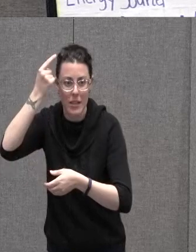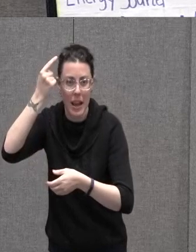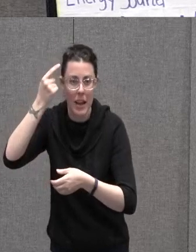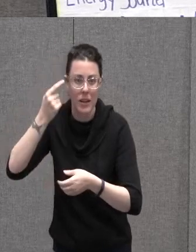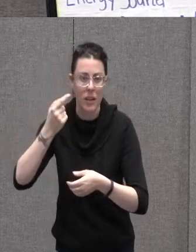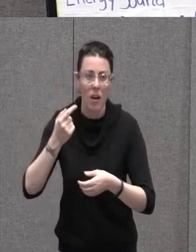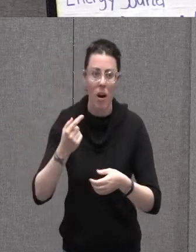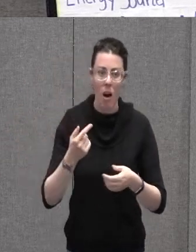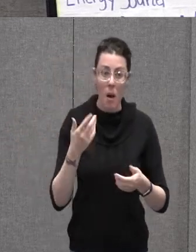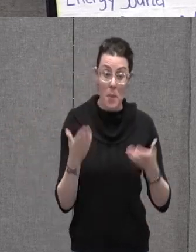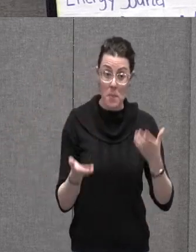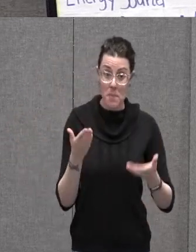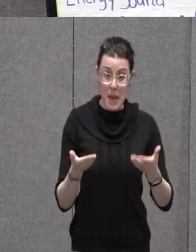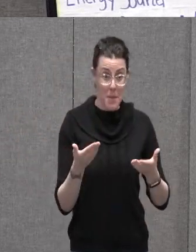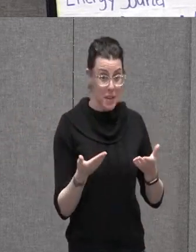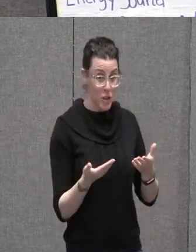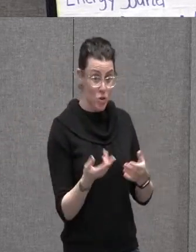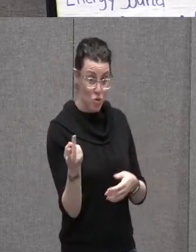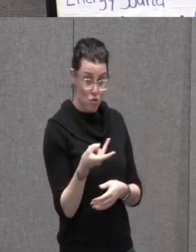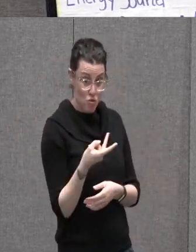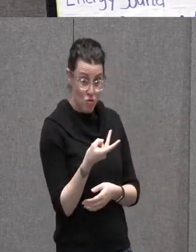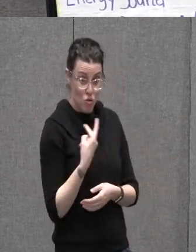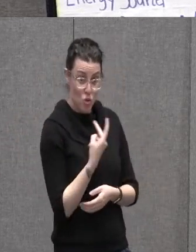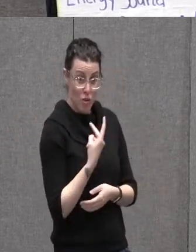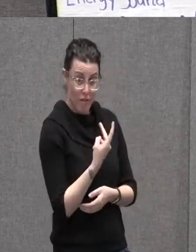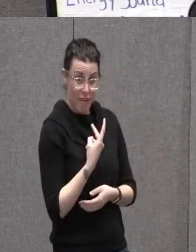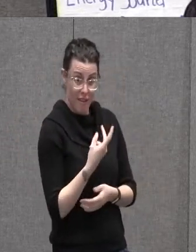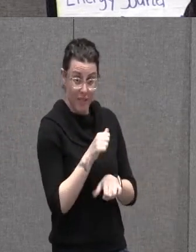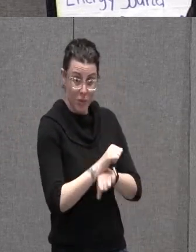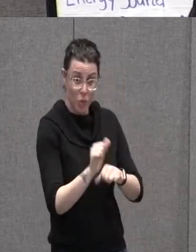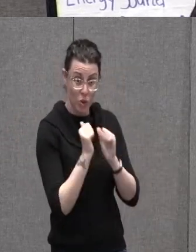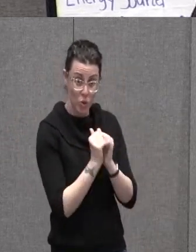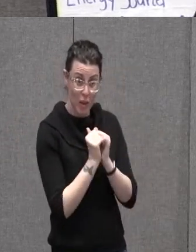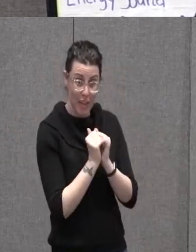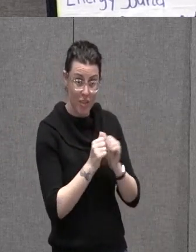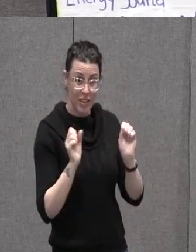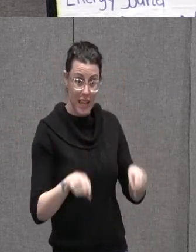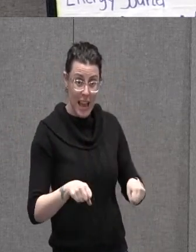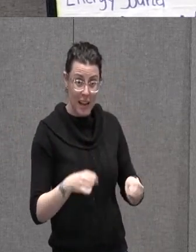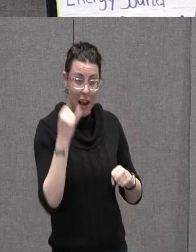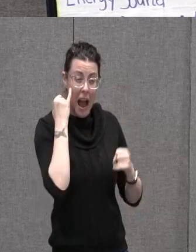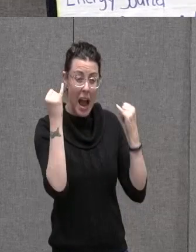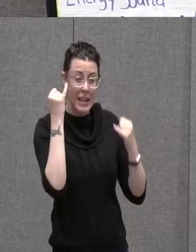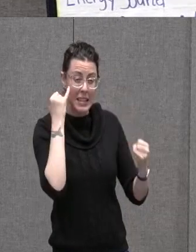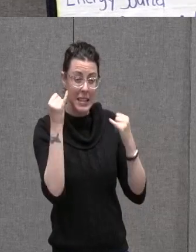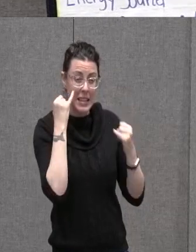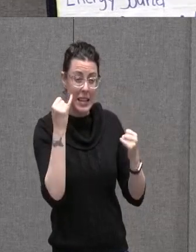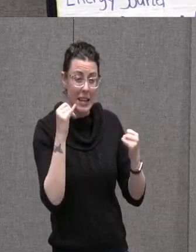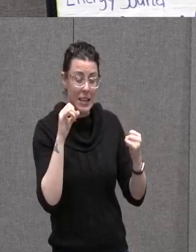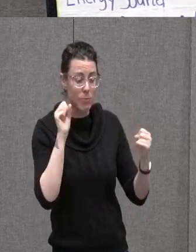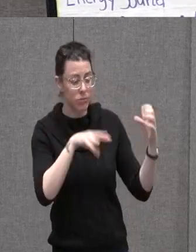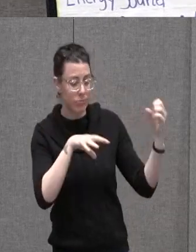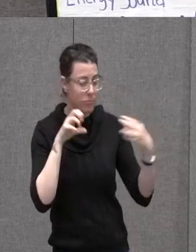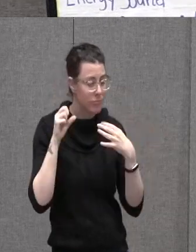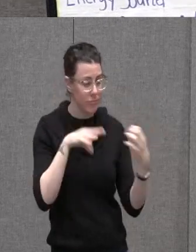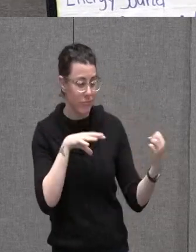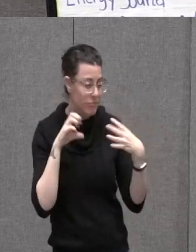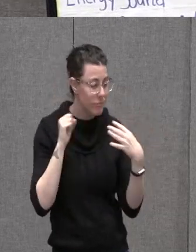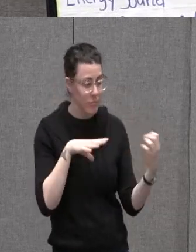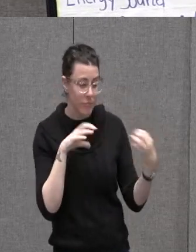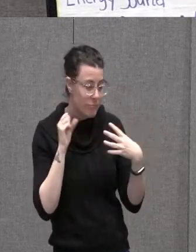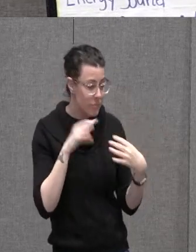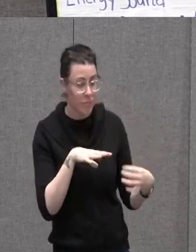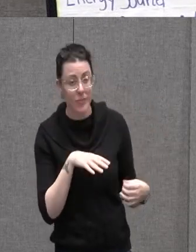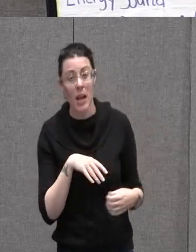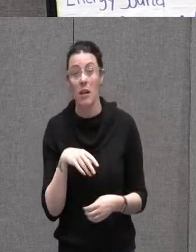each other, Yes. and then we can create and build something together. Like we can collaborate That would be excellent. together. Yeah. So some ideas for